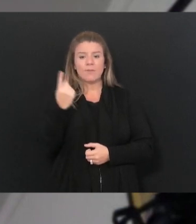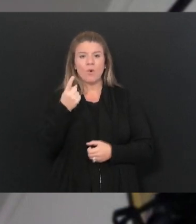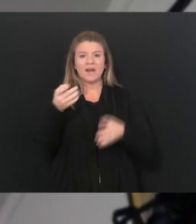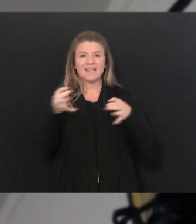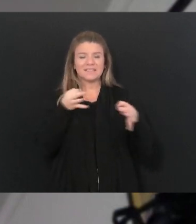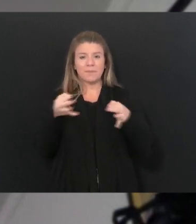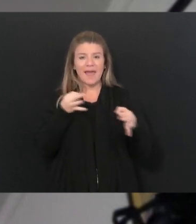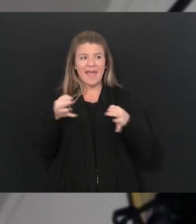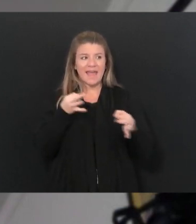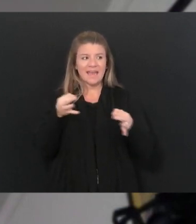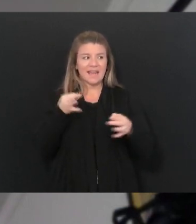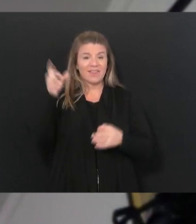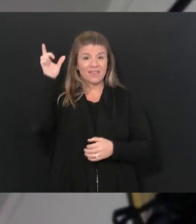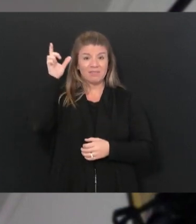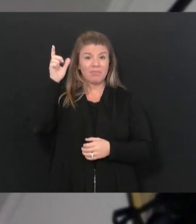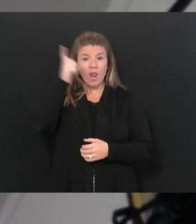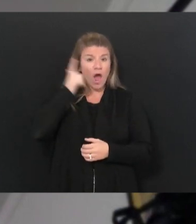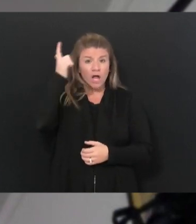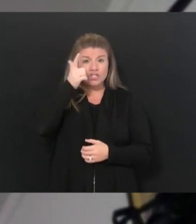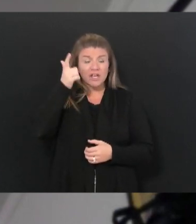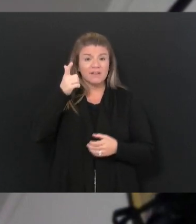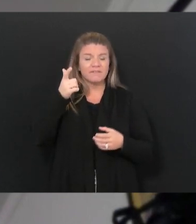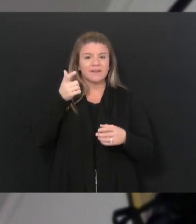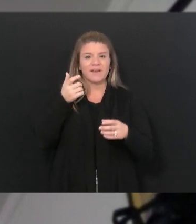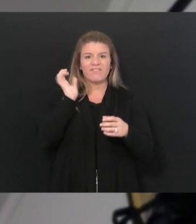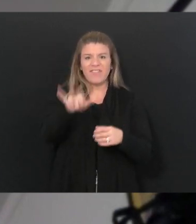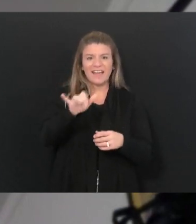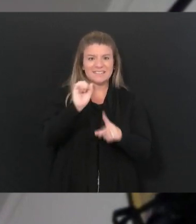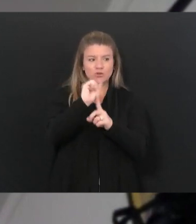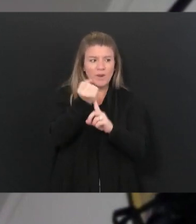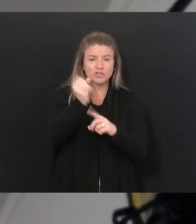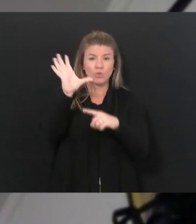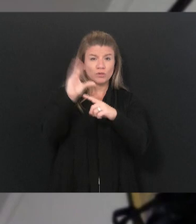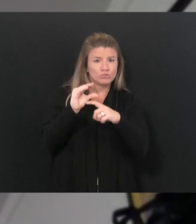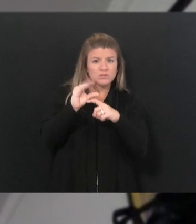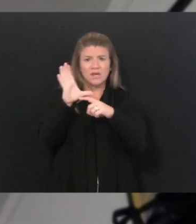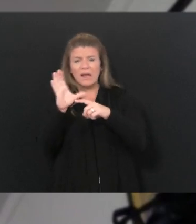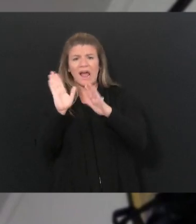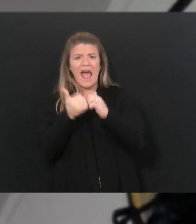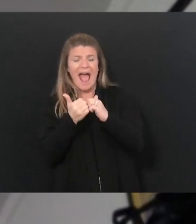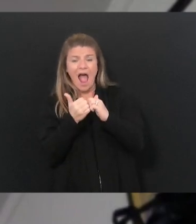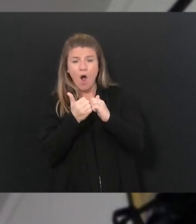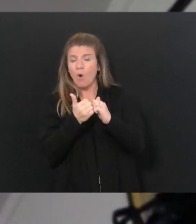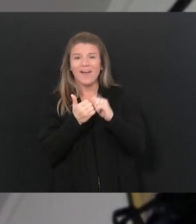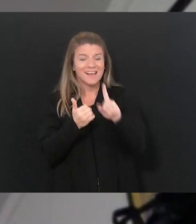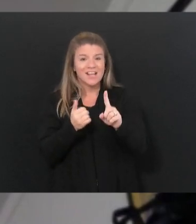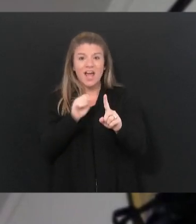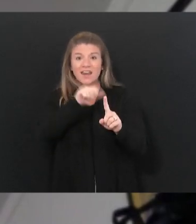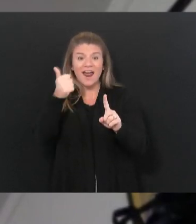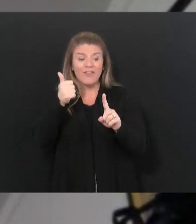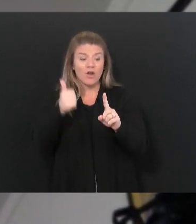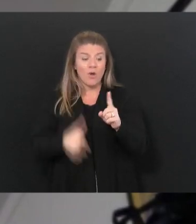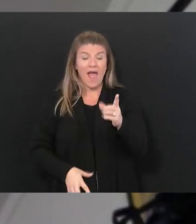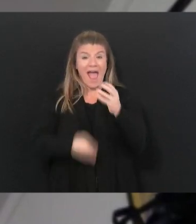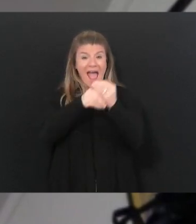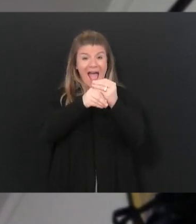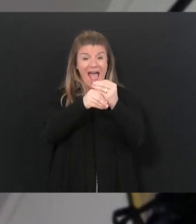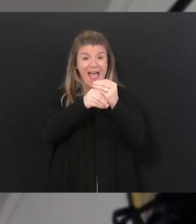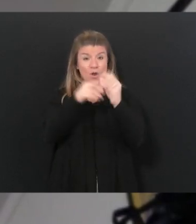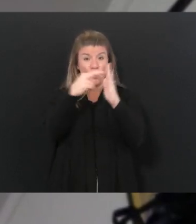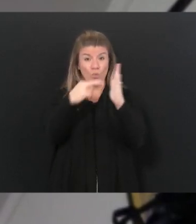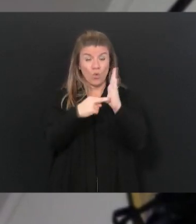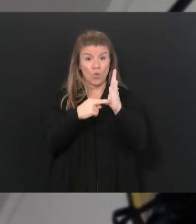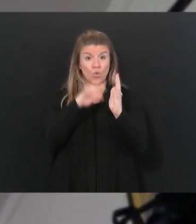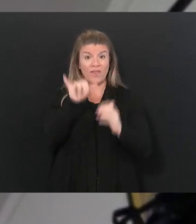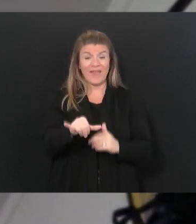of reducing that? And the other part of that question is this too, you know, the tighter restrictions were only originally in the 12